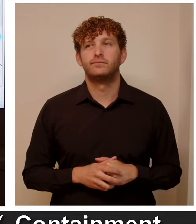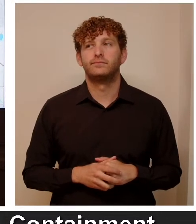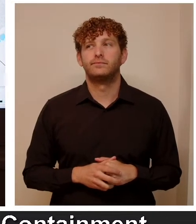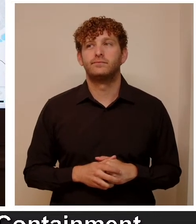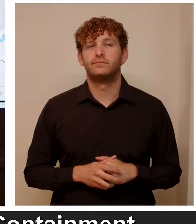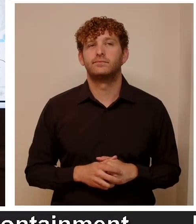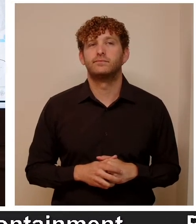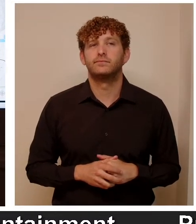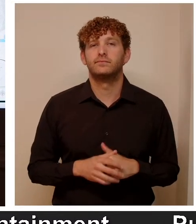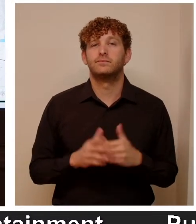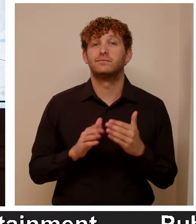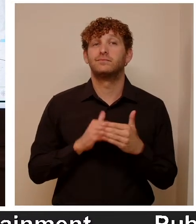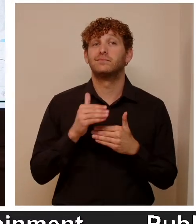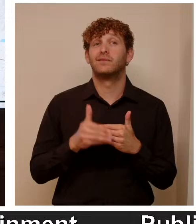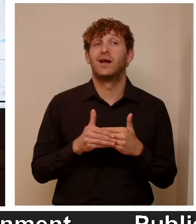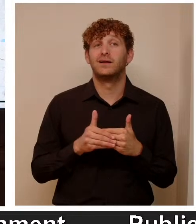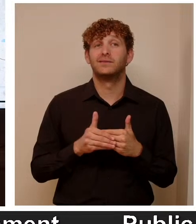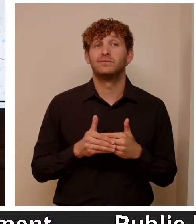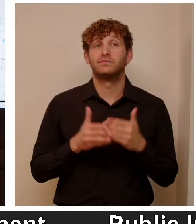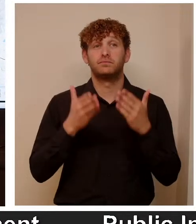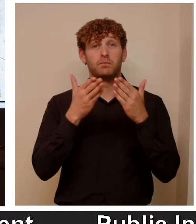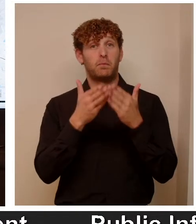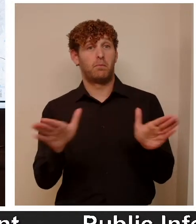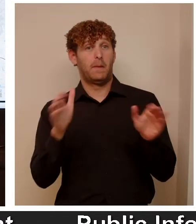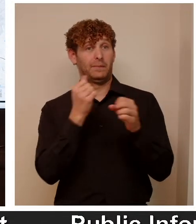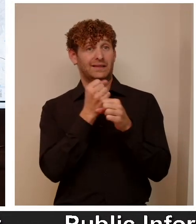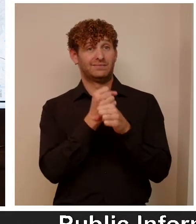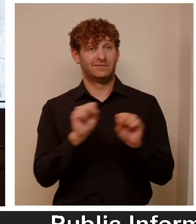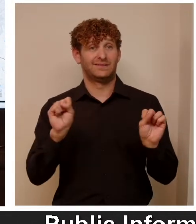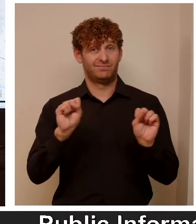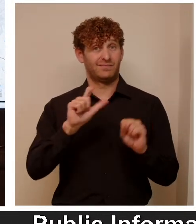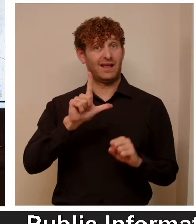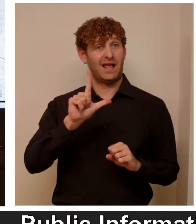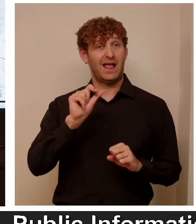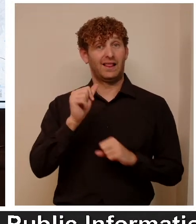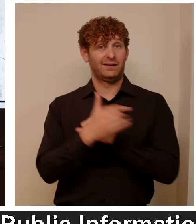Next up with Public Safety with LA County Sheriff Captain Williams.